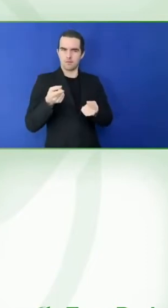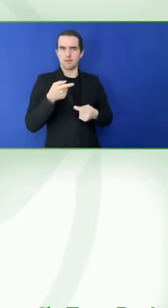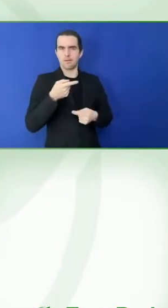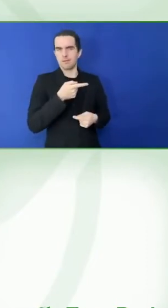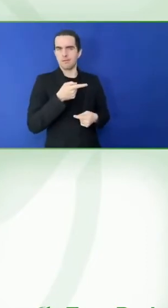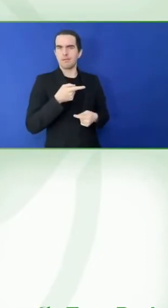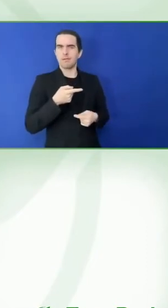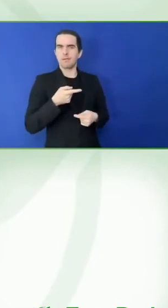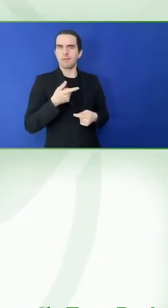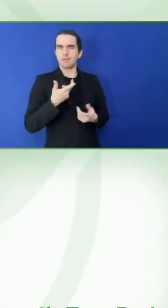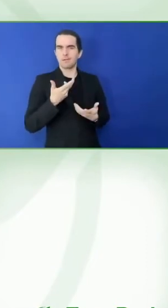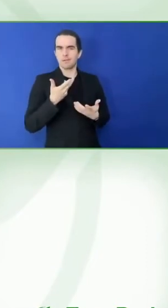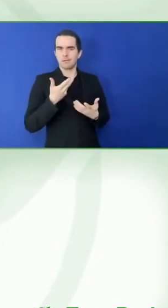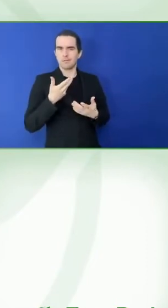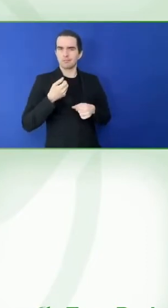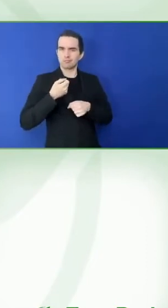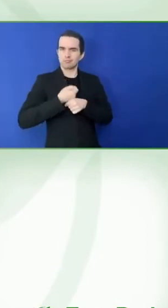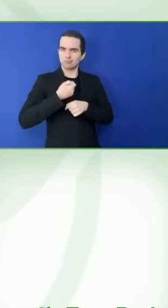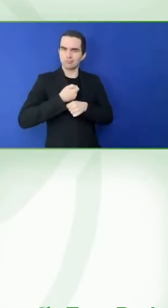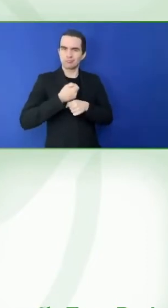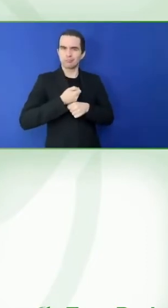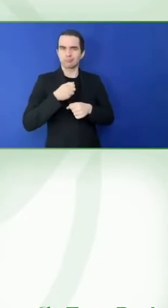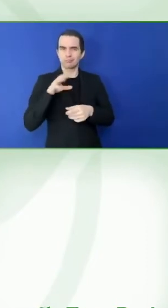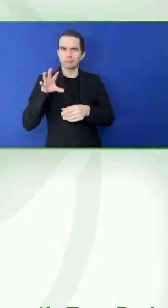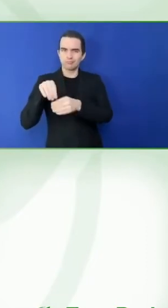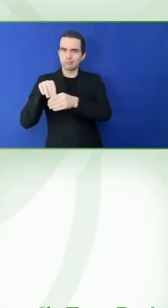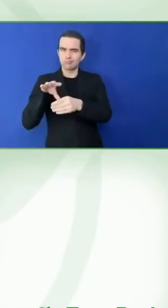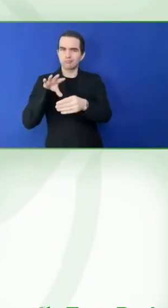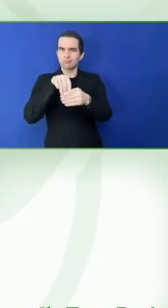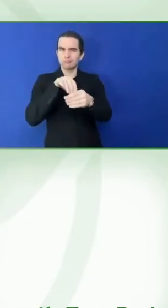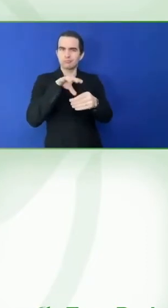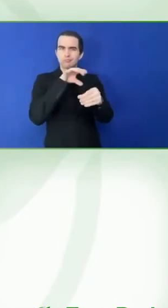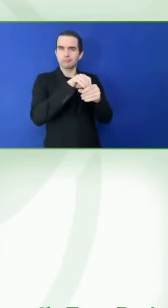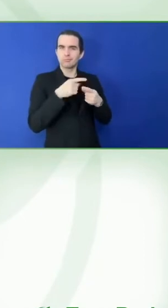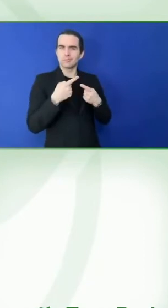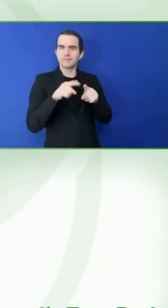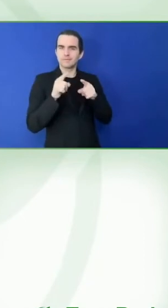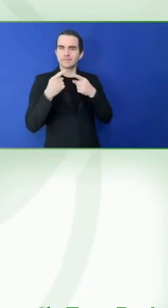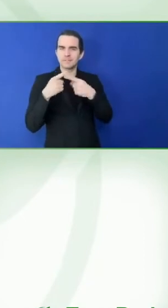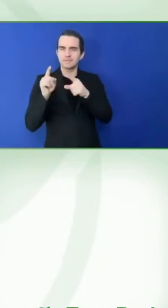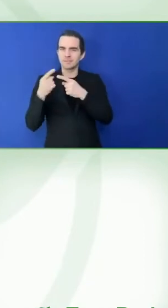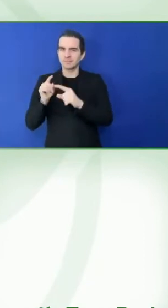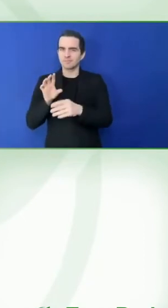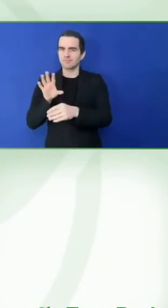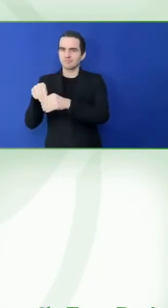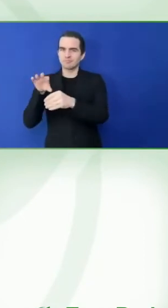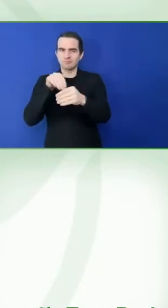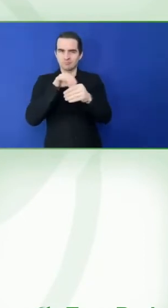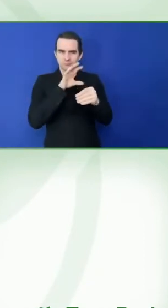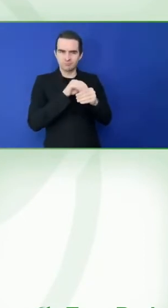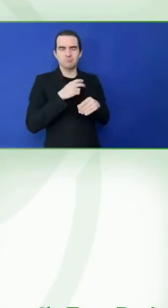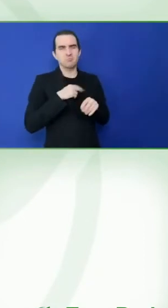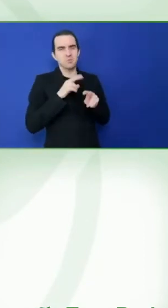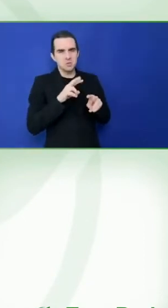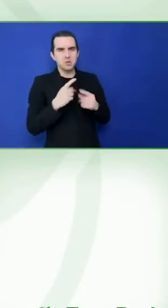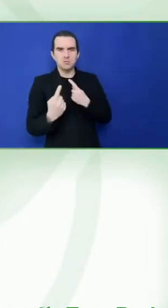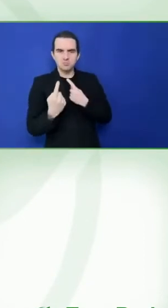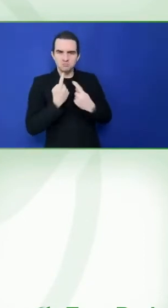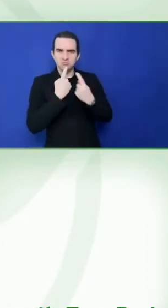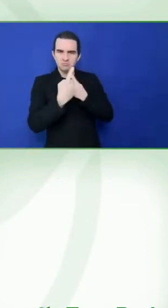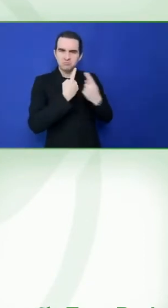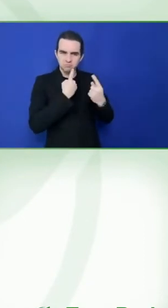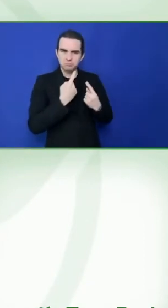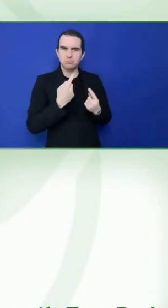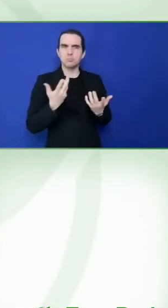ecosystem for startups. So thank you, Charu, for your contribution. And I would like to ask now Christopher to give your initial input. And